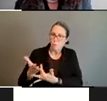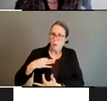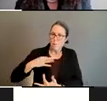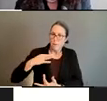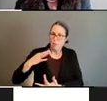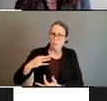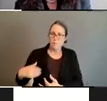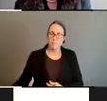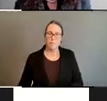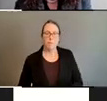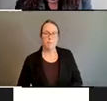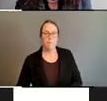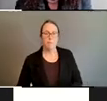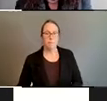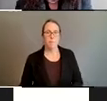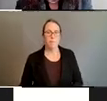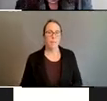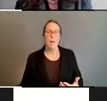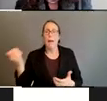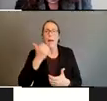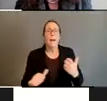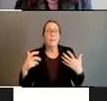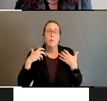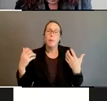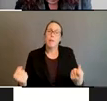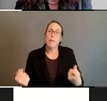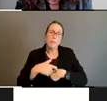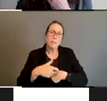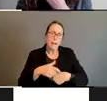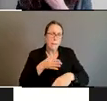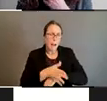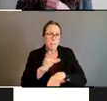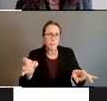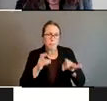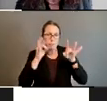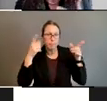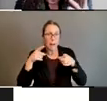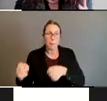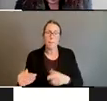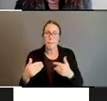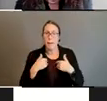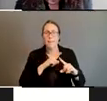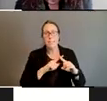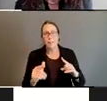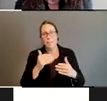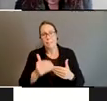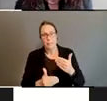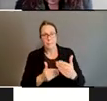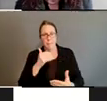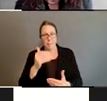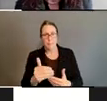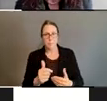know, because every recovery phase, there's different stages to it. And so initially